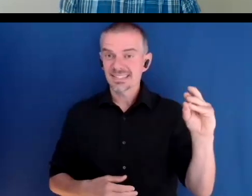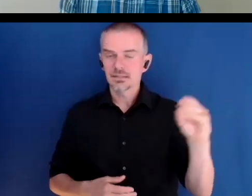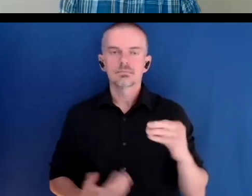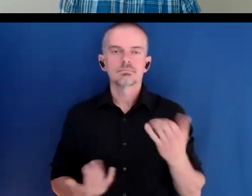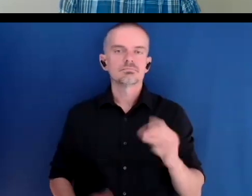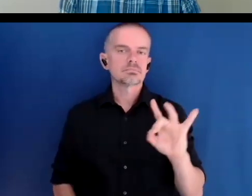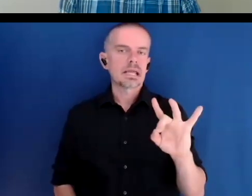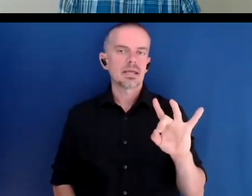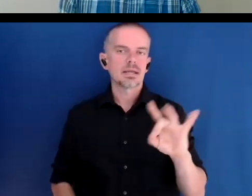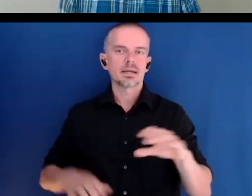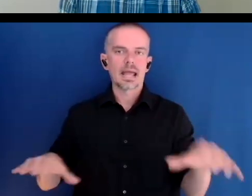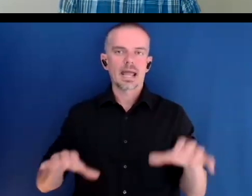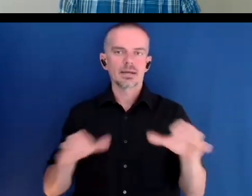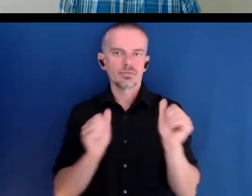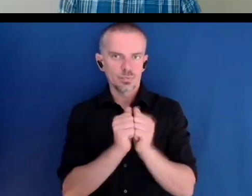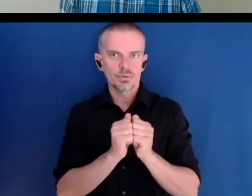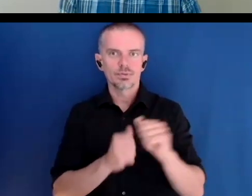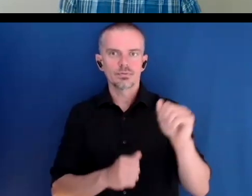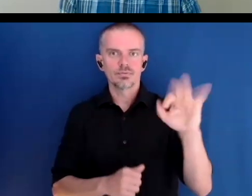active agreements for the Forest Service. So,